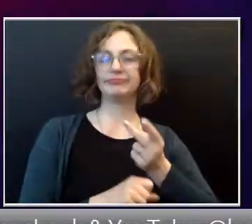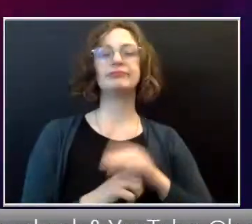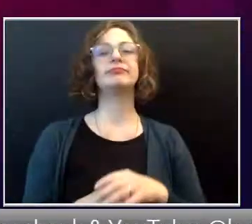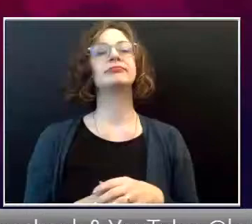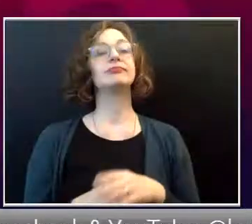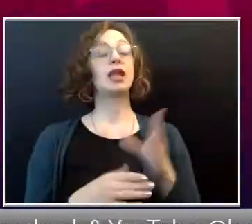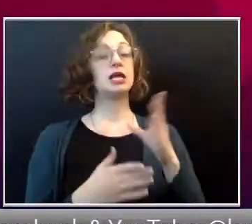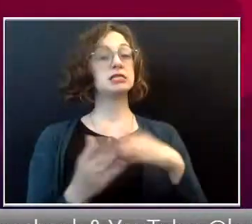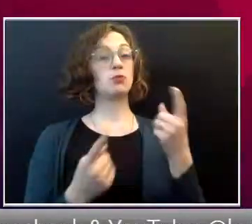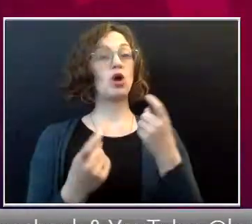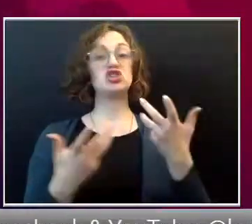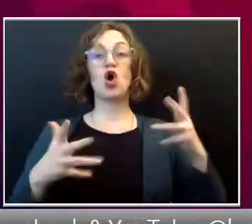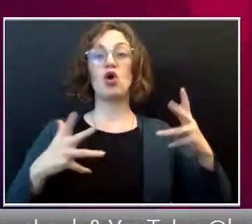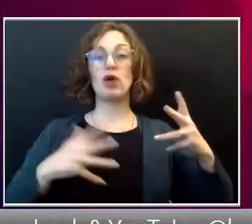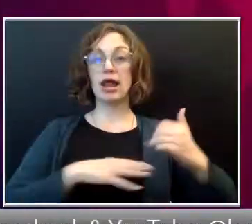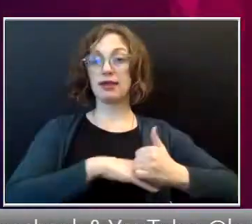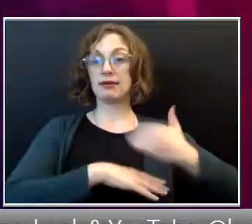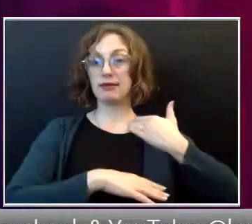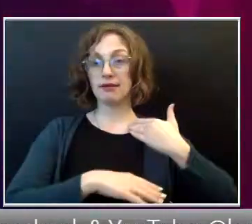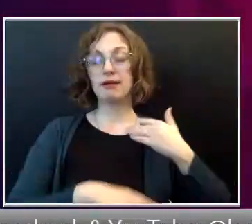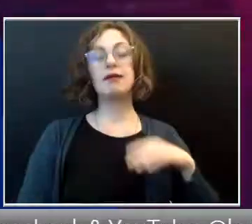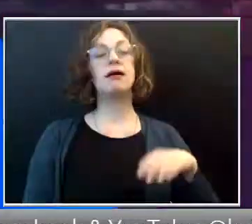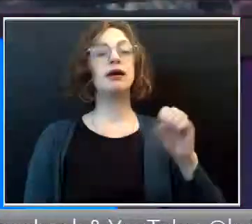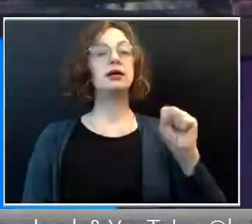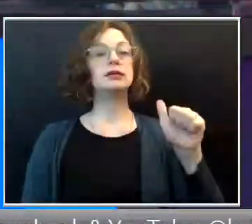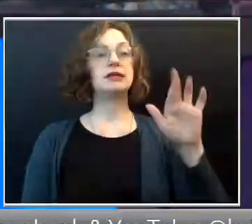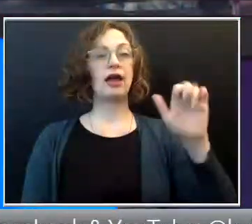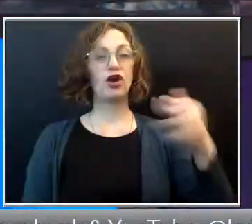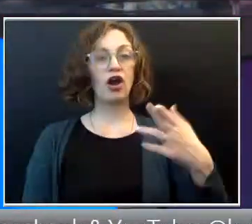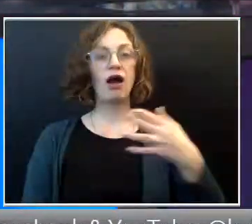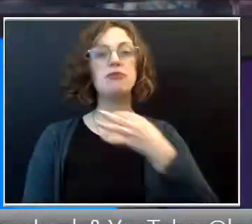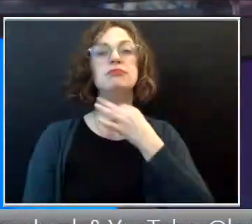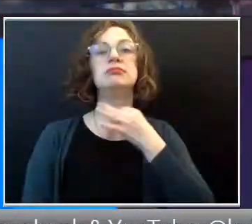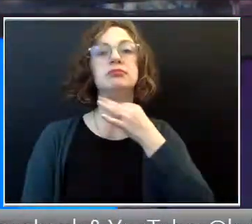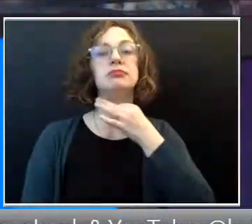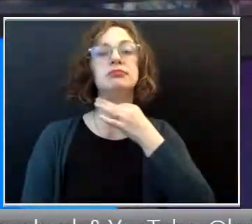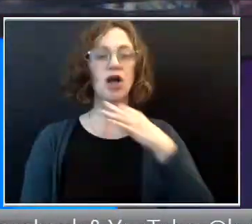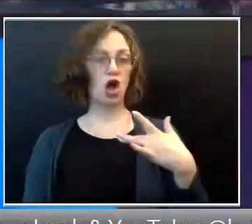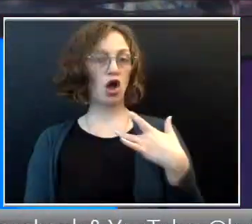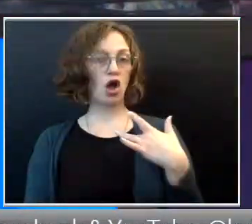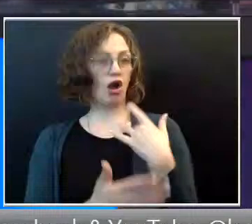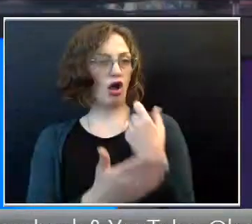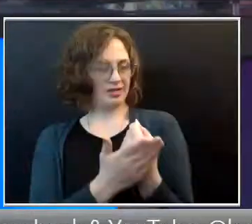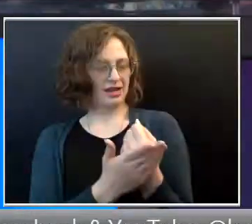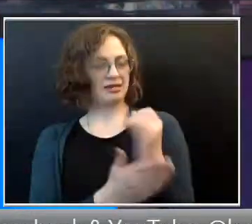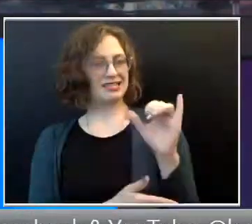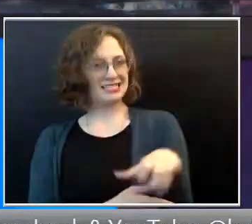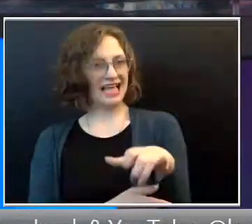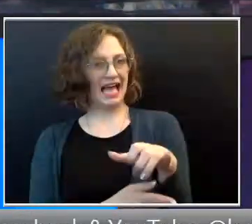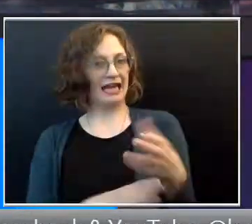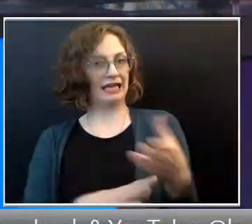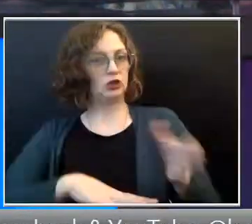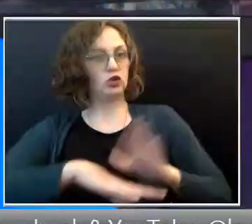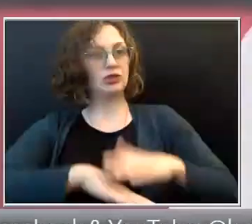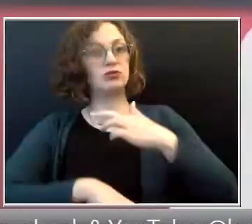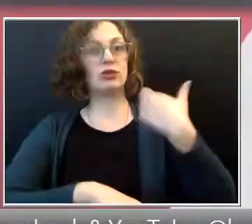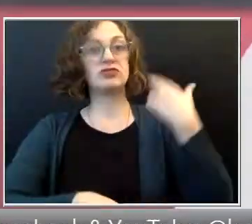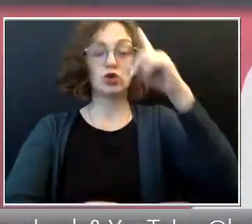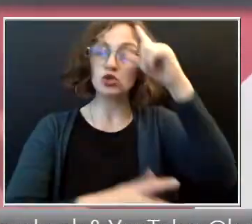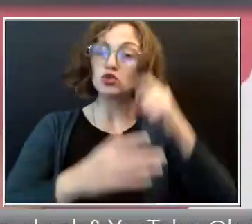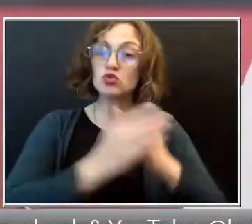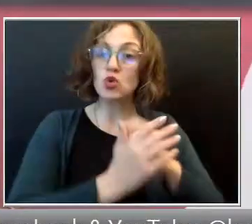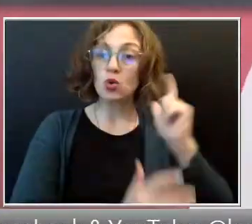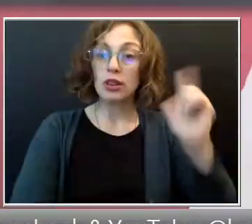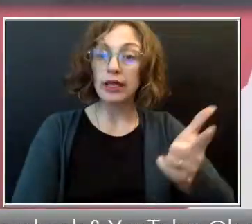submitted. Sarah wants to know, does having a heart attack increase your risk of later having a stroke? It potentially can, because